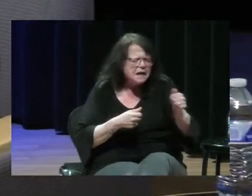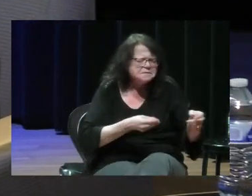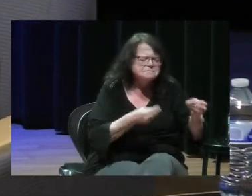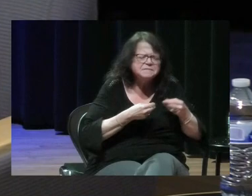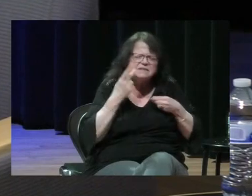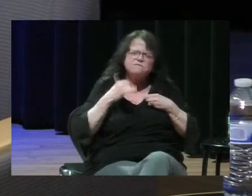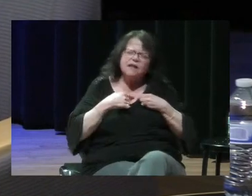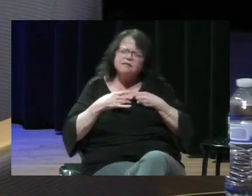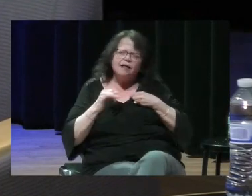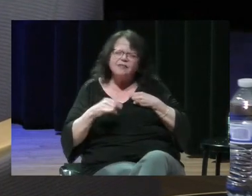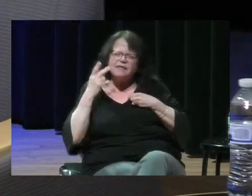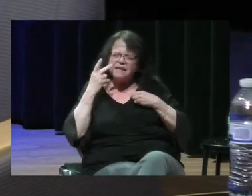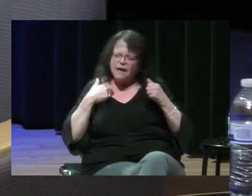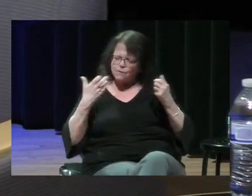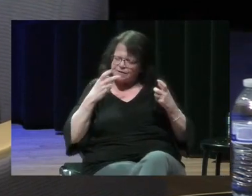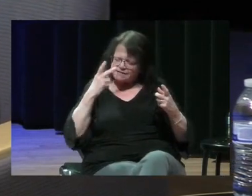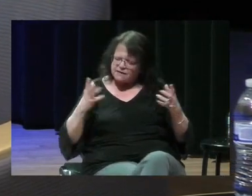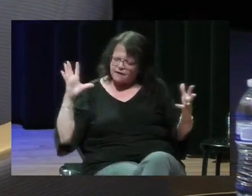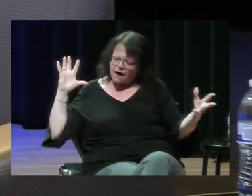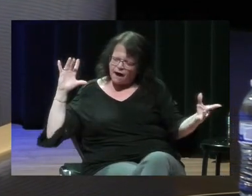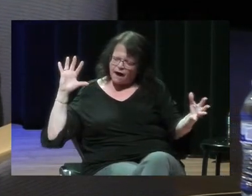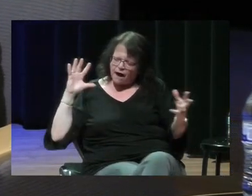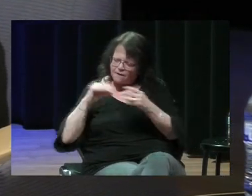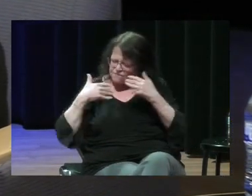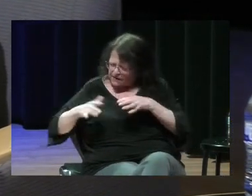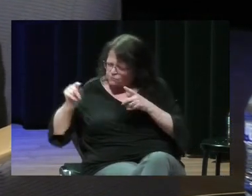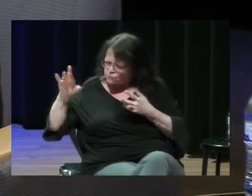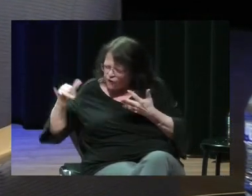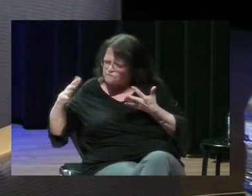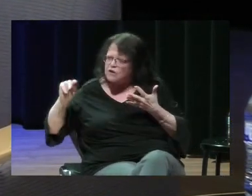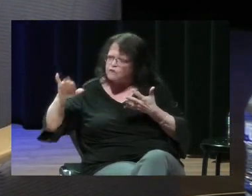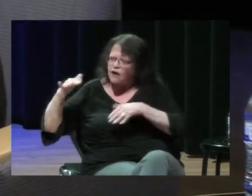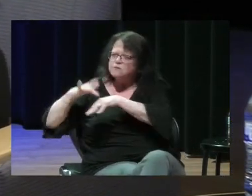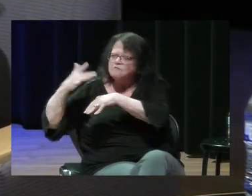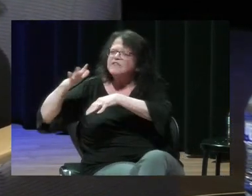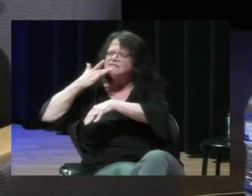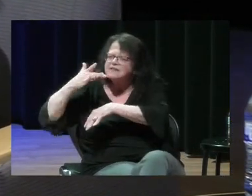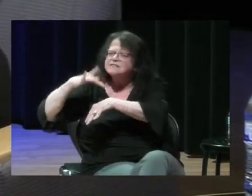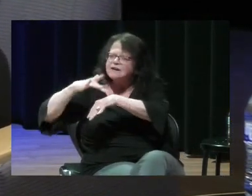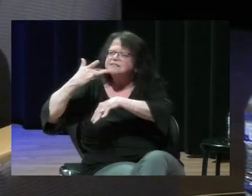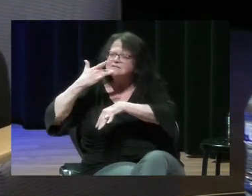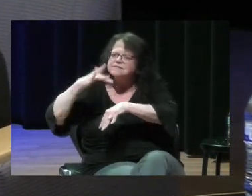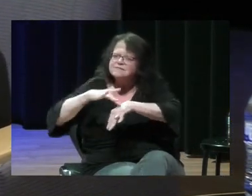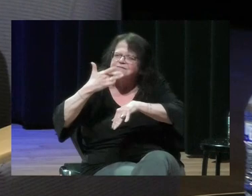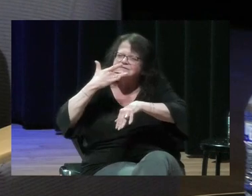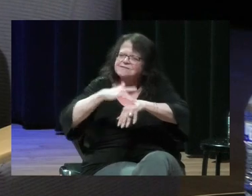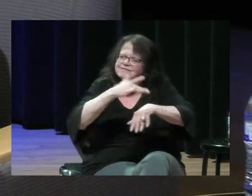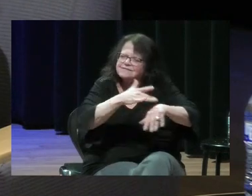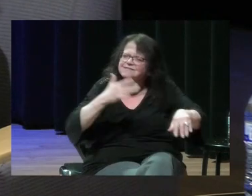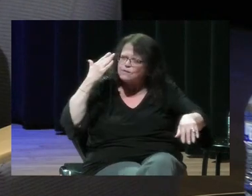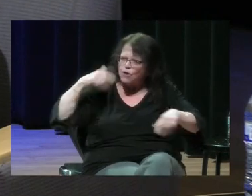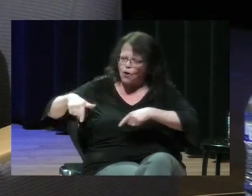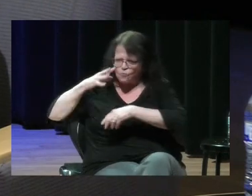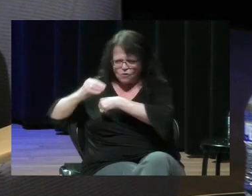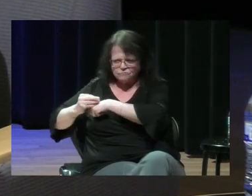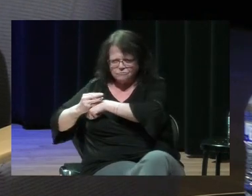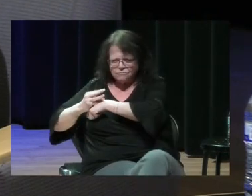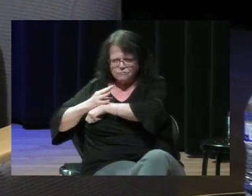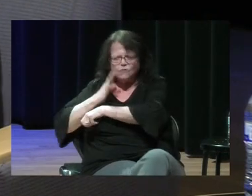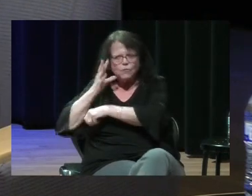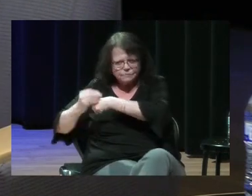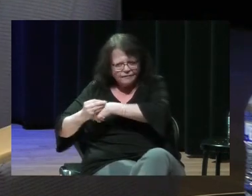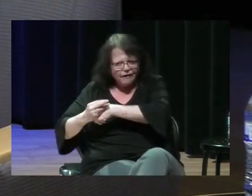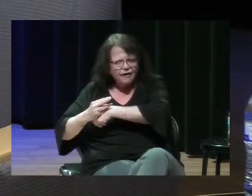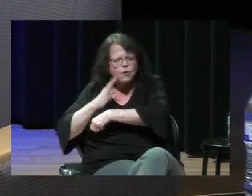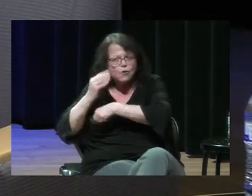this cumulative effect of having tried all of those things over time and letting each one work on me in its own way, even the ones that